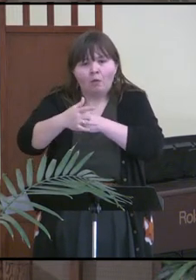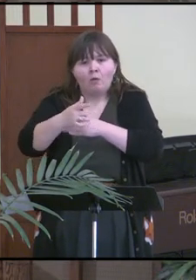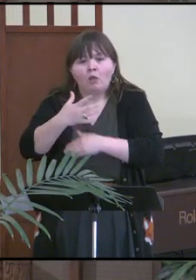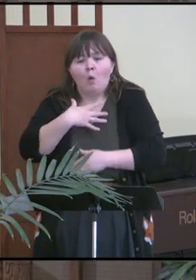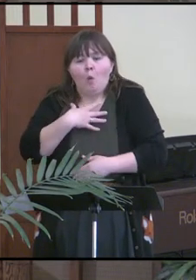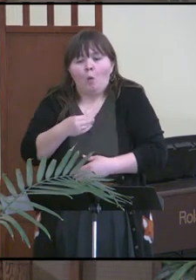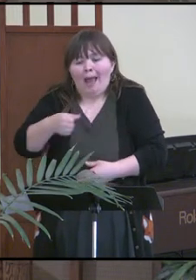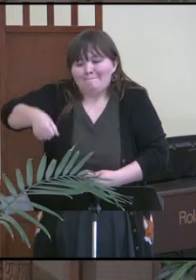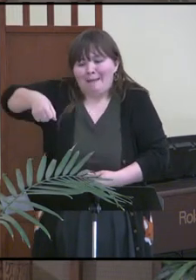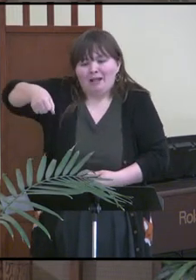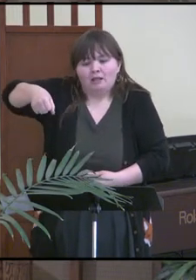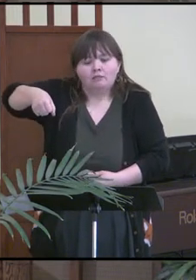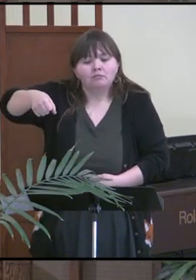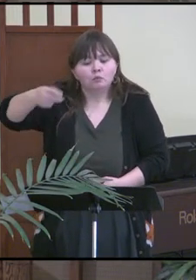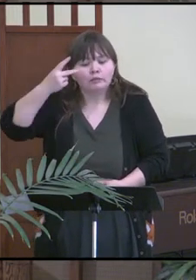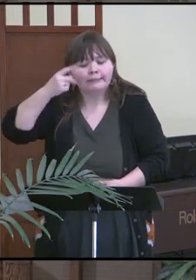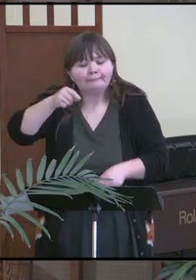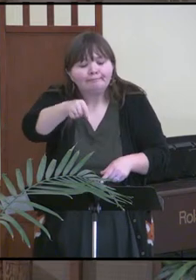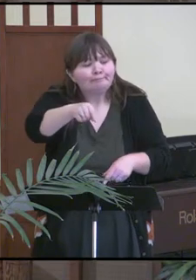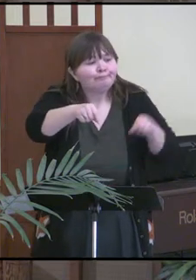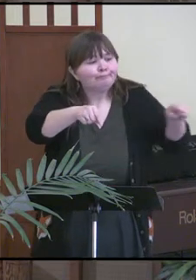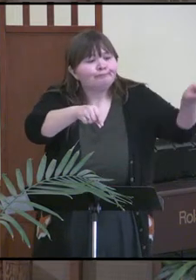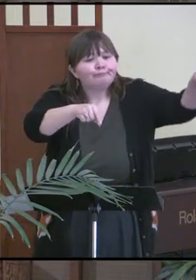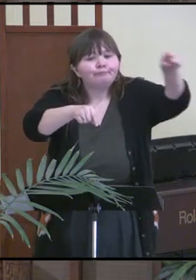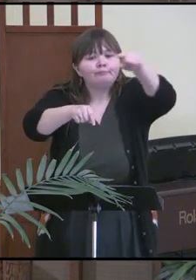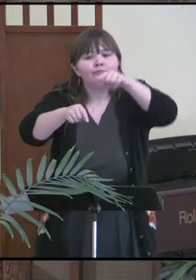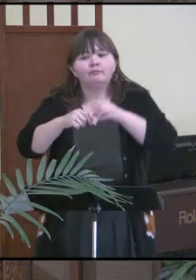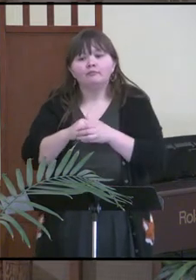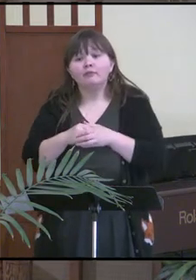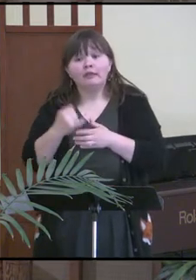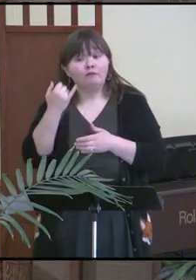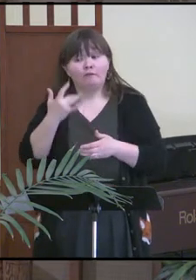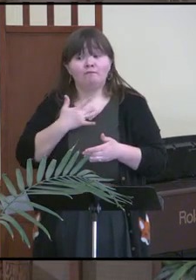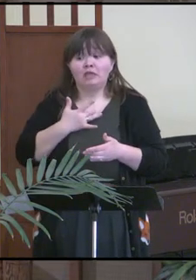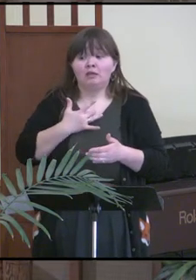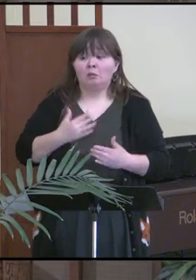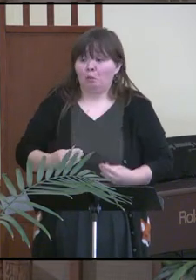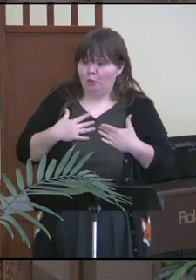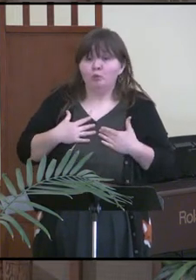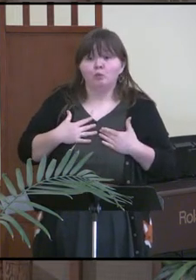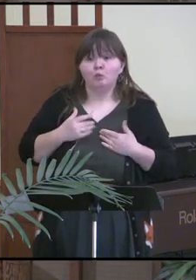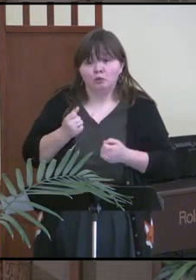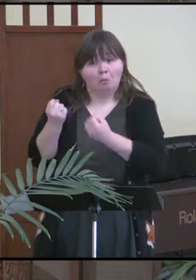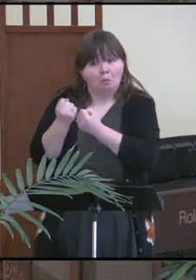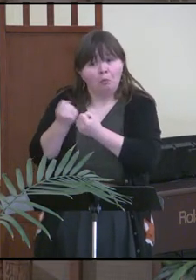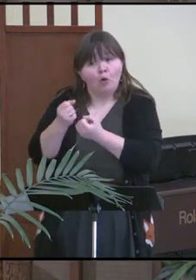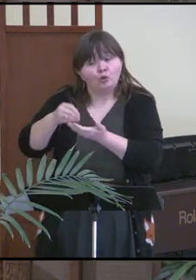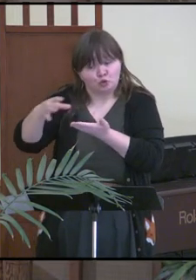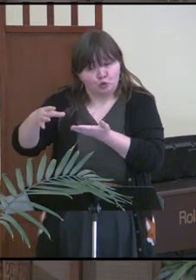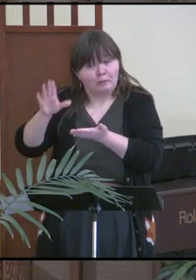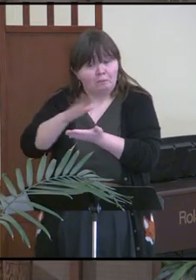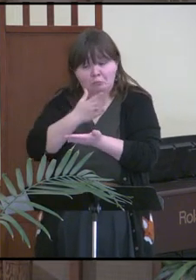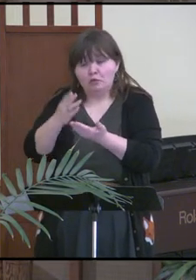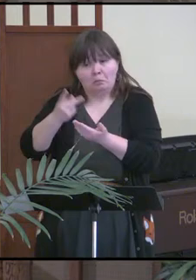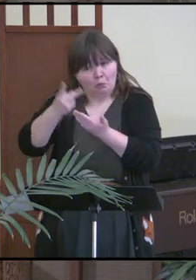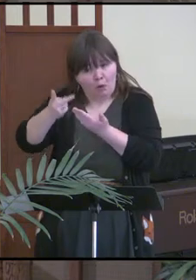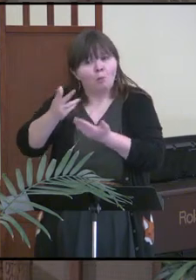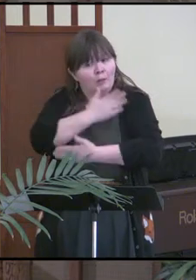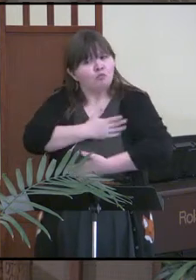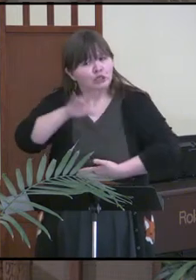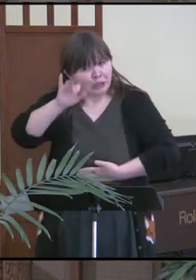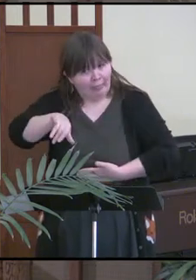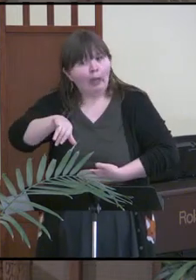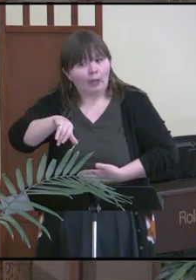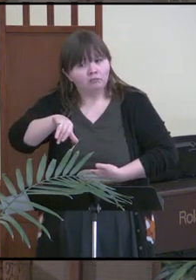white baskets here. So if you feel so inclined to support the student music program, we very much